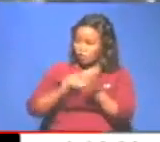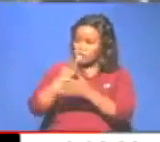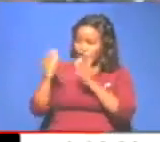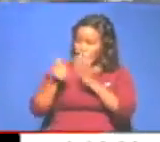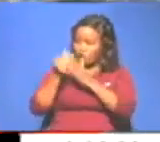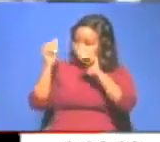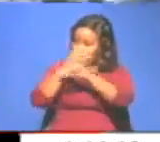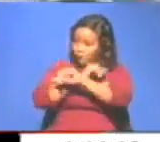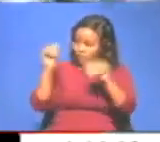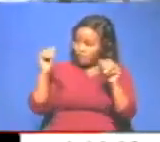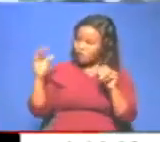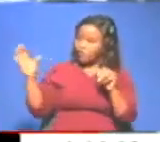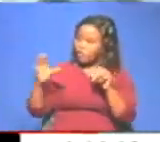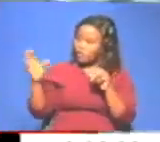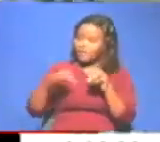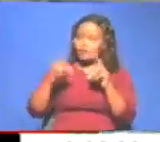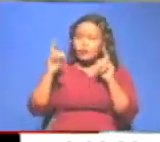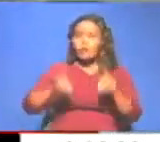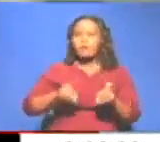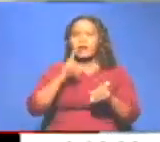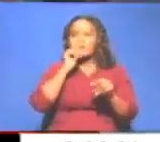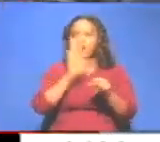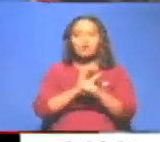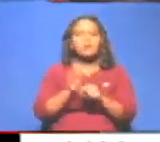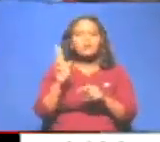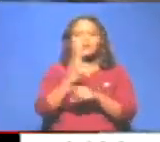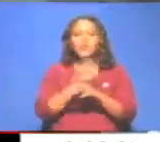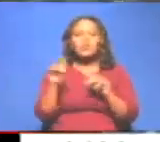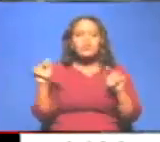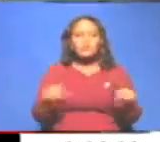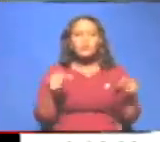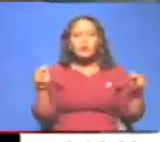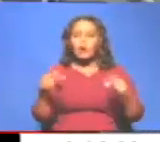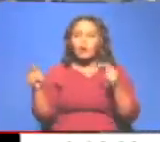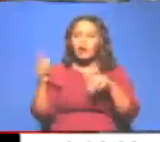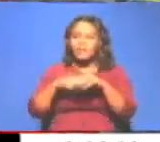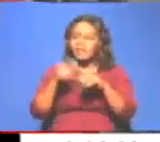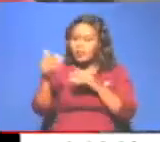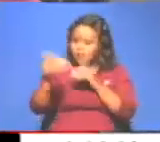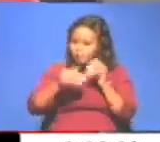commit not to use violence during the electioneering period. Ben Chumba, Prime Edition.